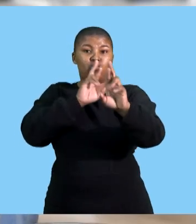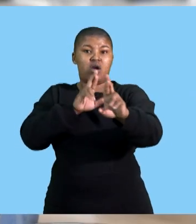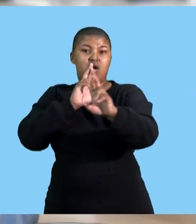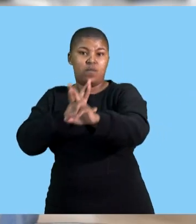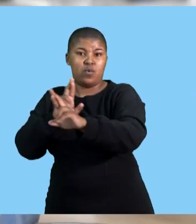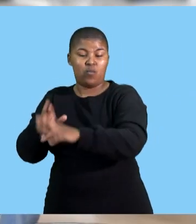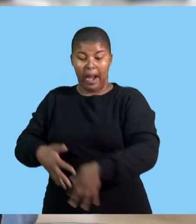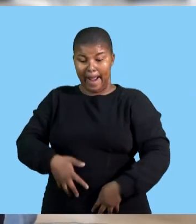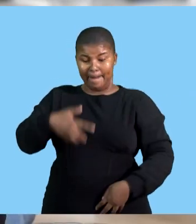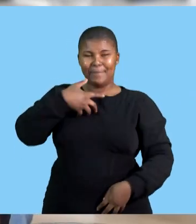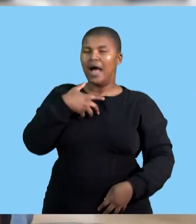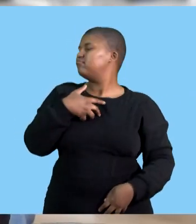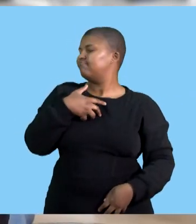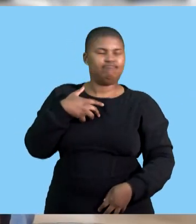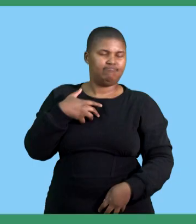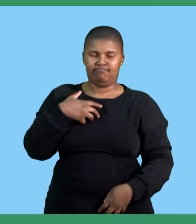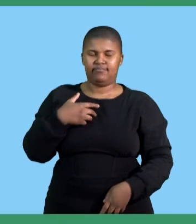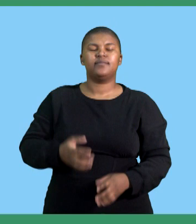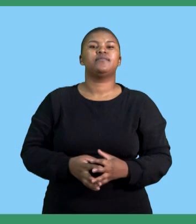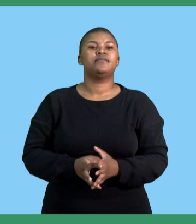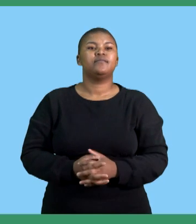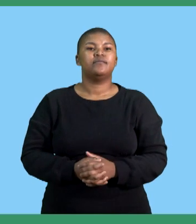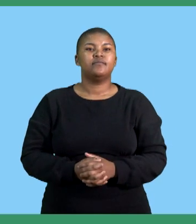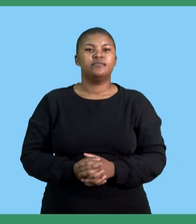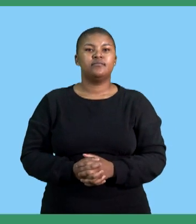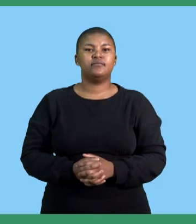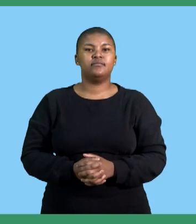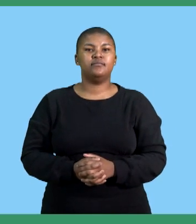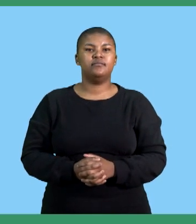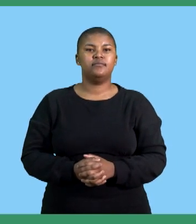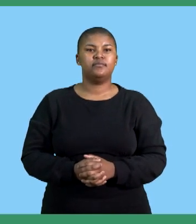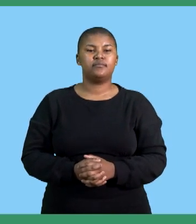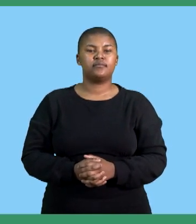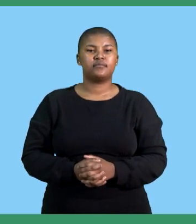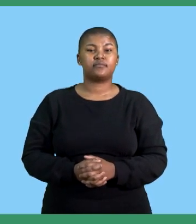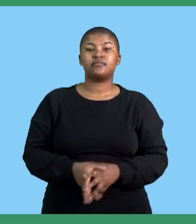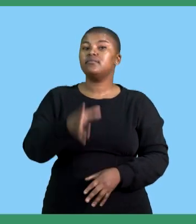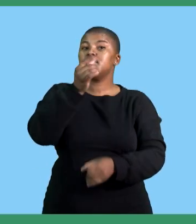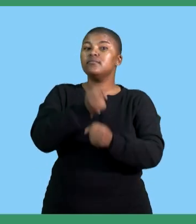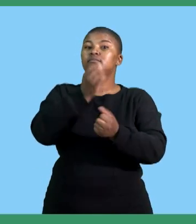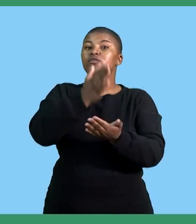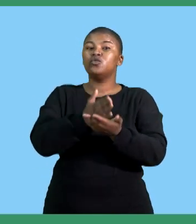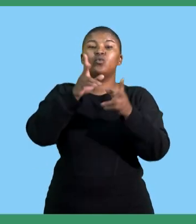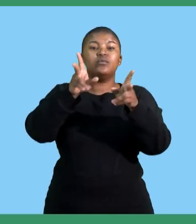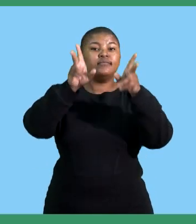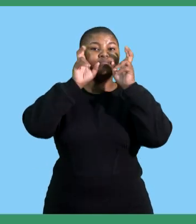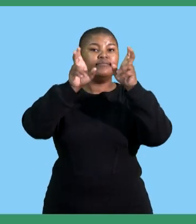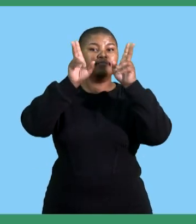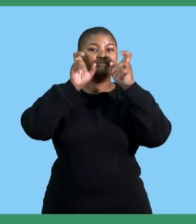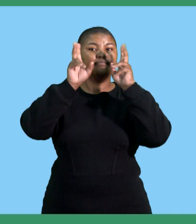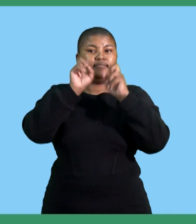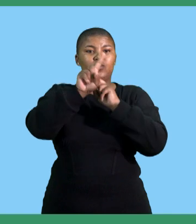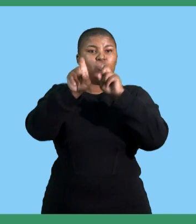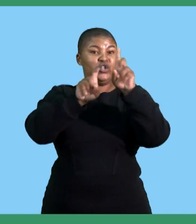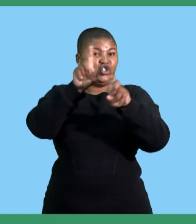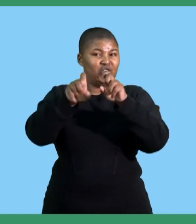in a non-aggressive manner? First, you need to listen to each question carefully and ensure that